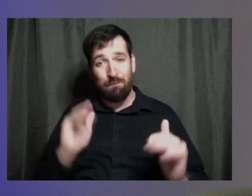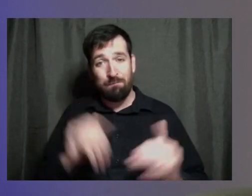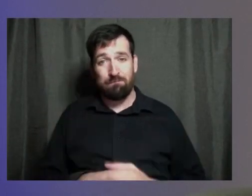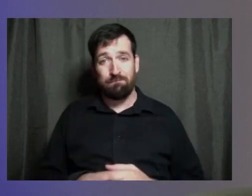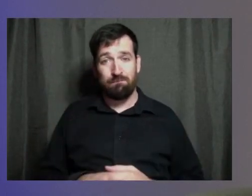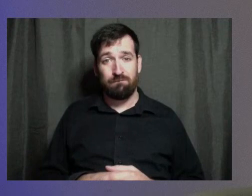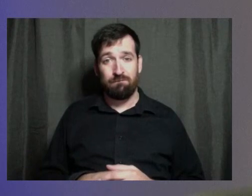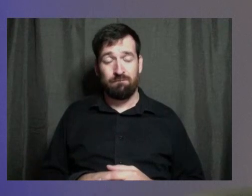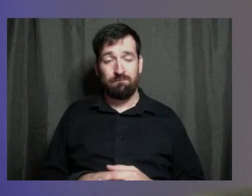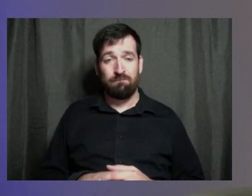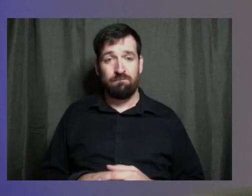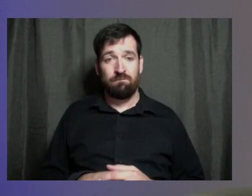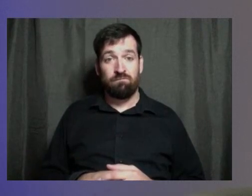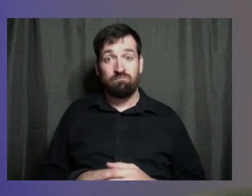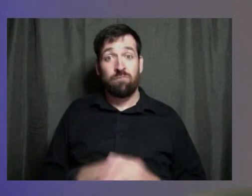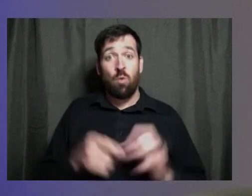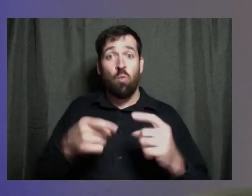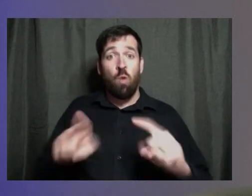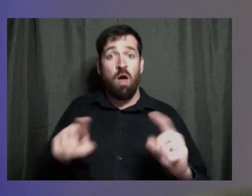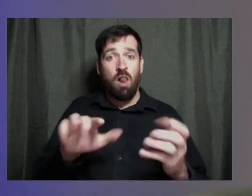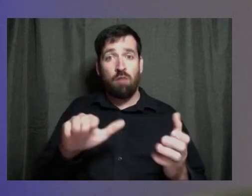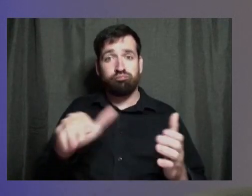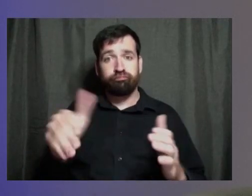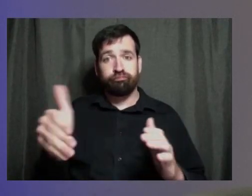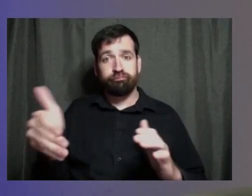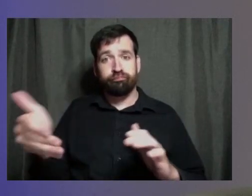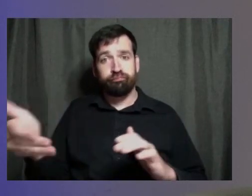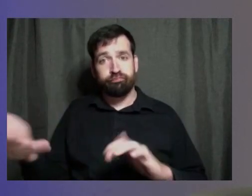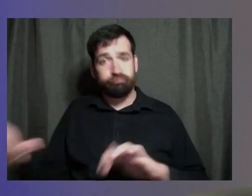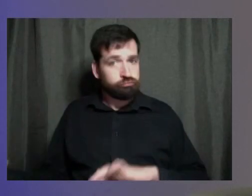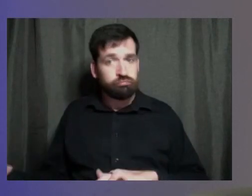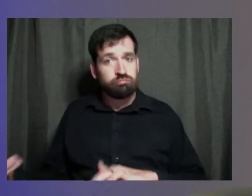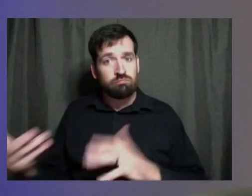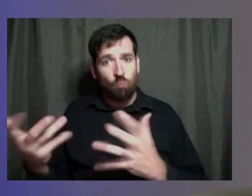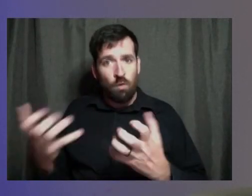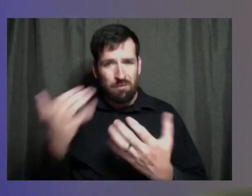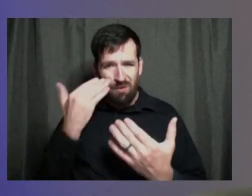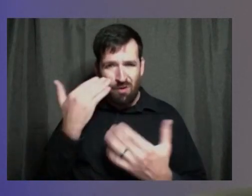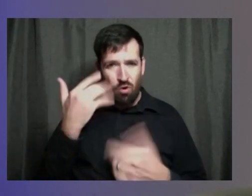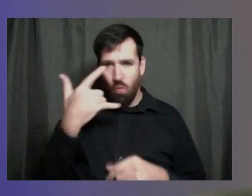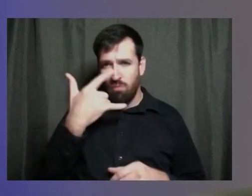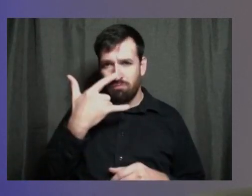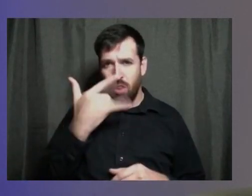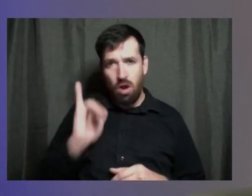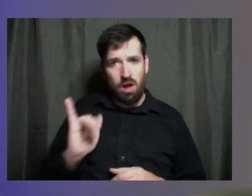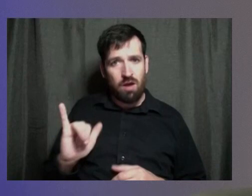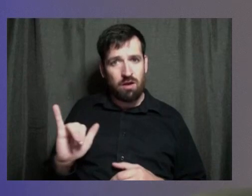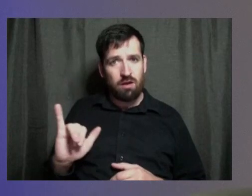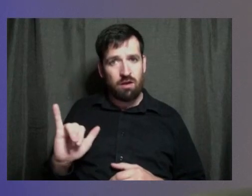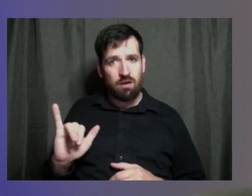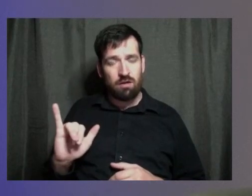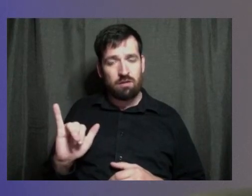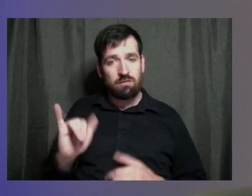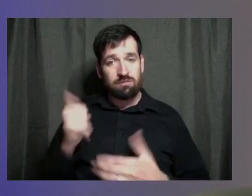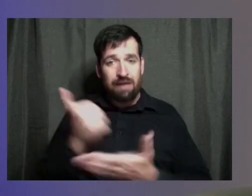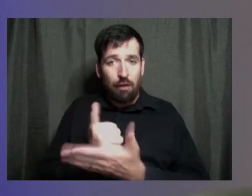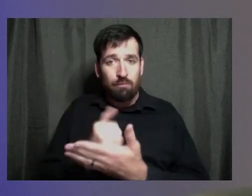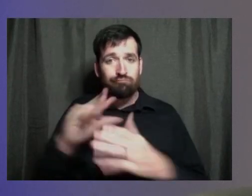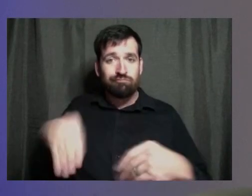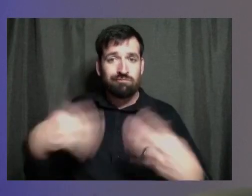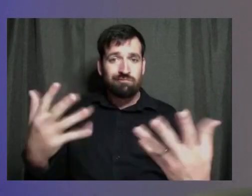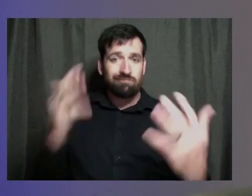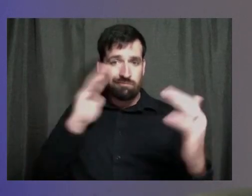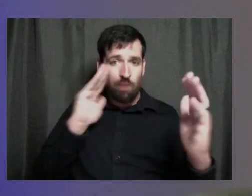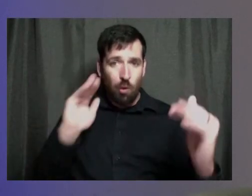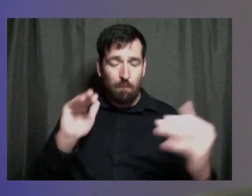as they're dying, they still want hope about what that's going to be like. And I think if we can help with hope and